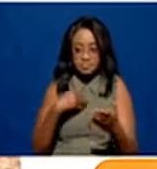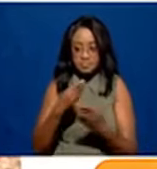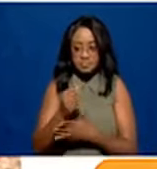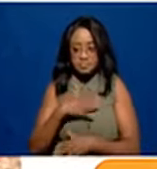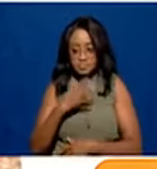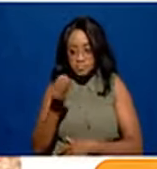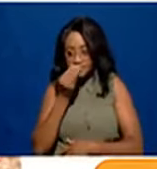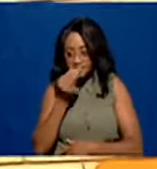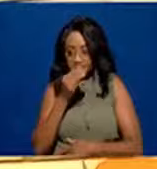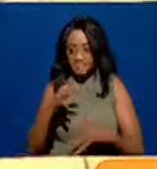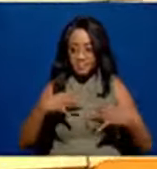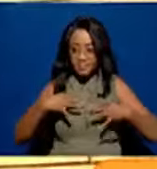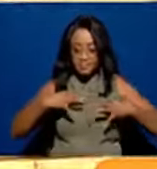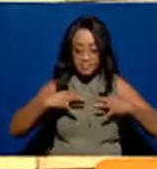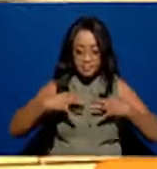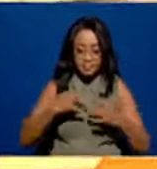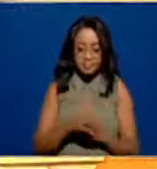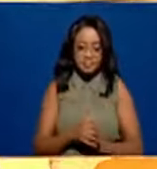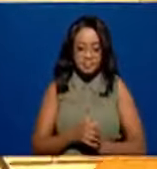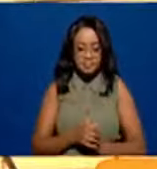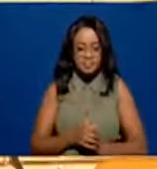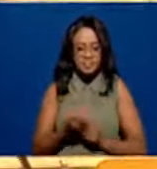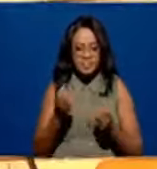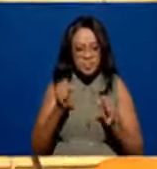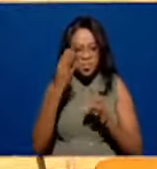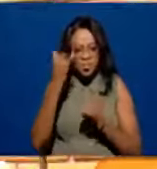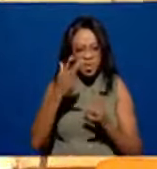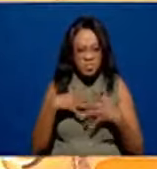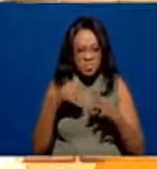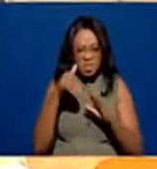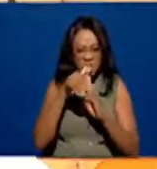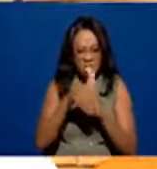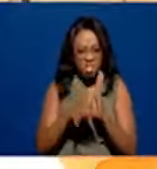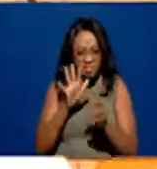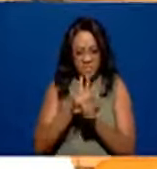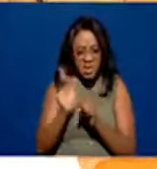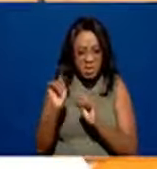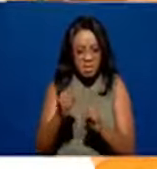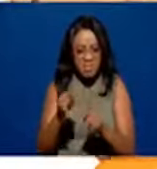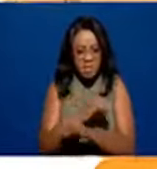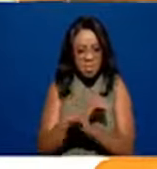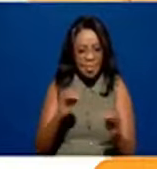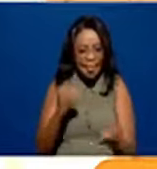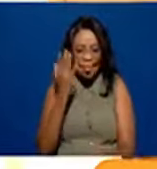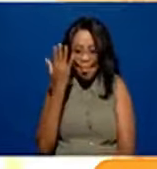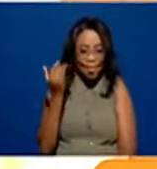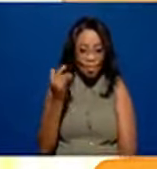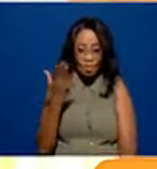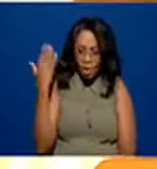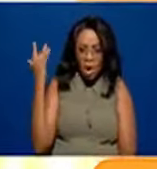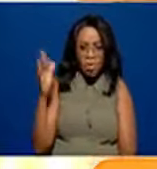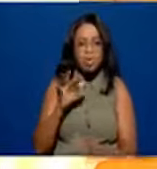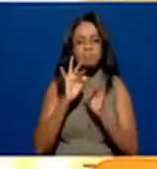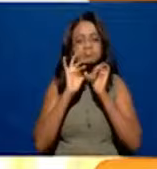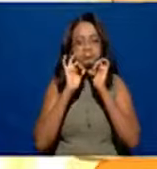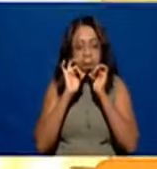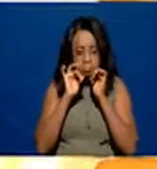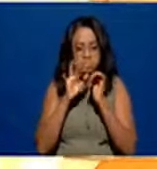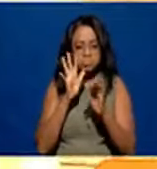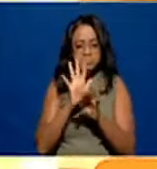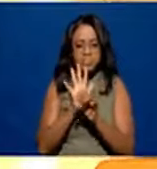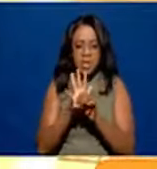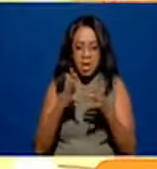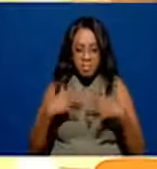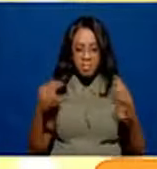and our clothing and all that. And so what led to the decline of this once thriving church that was once bustling with a vibrant